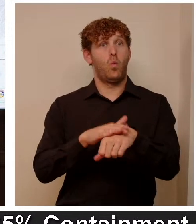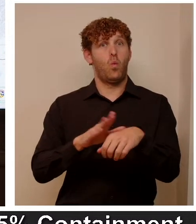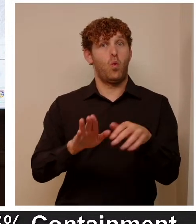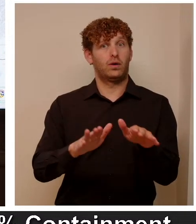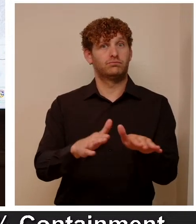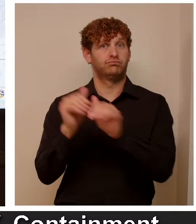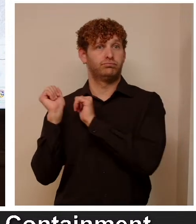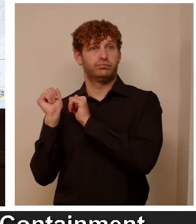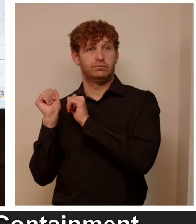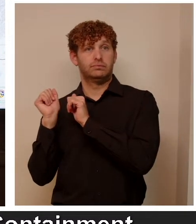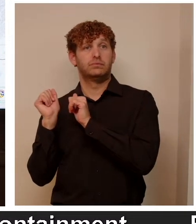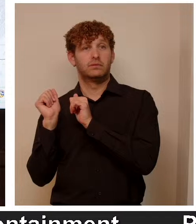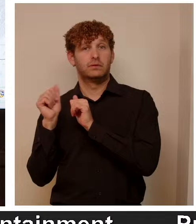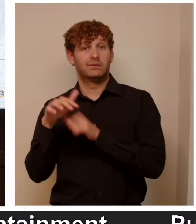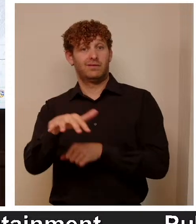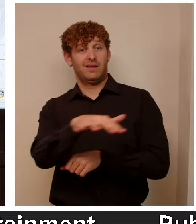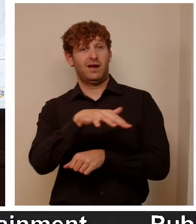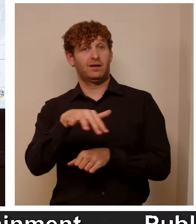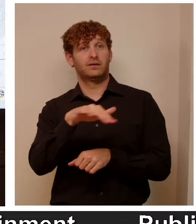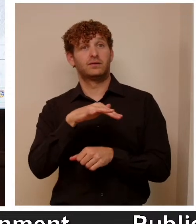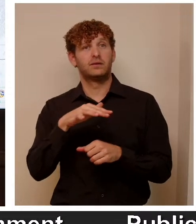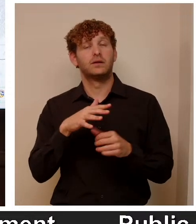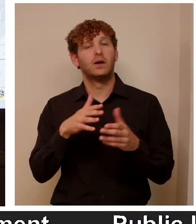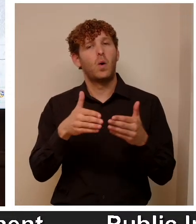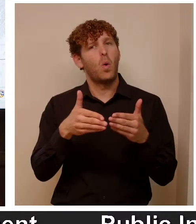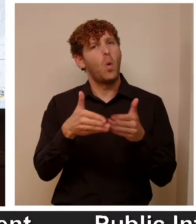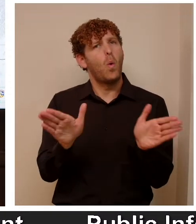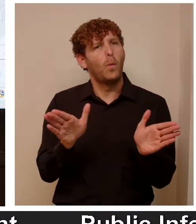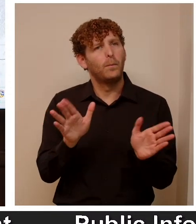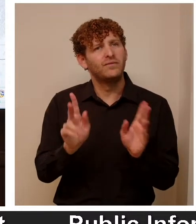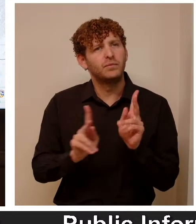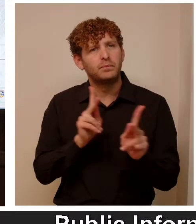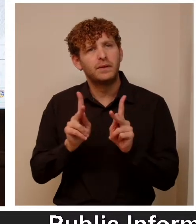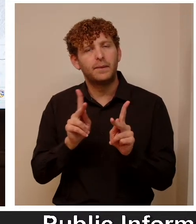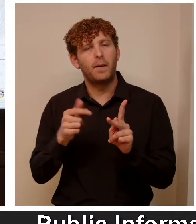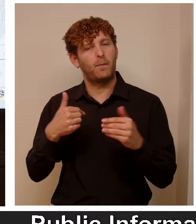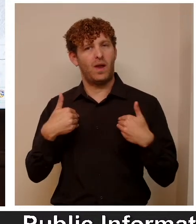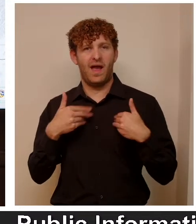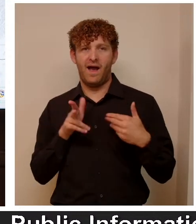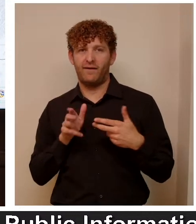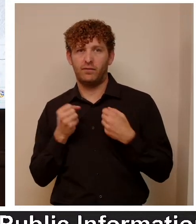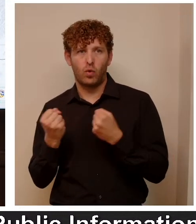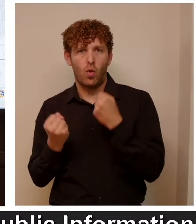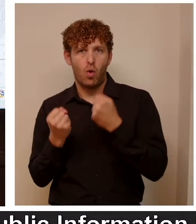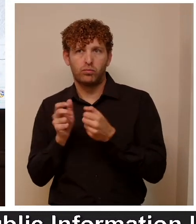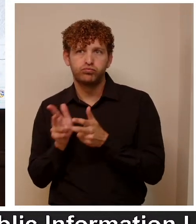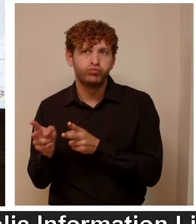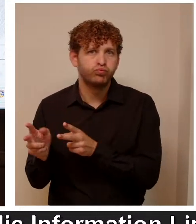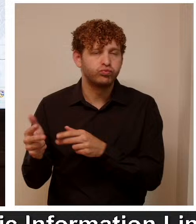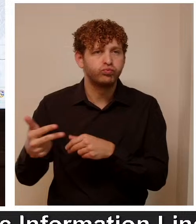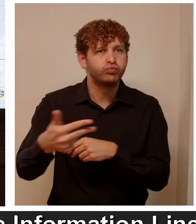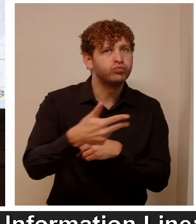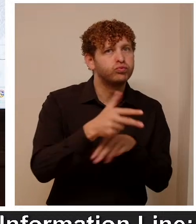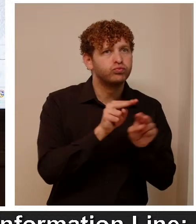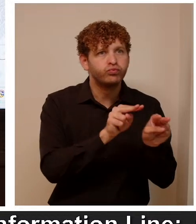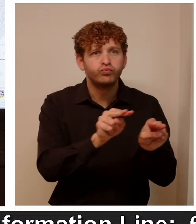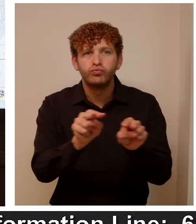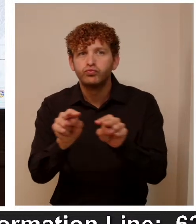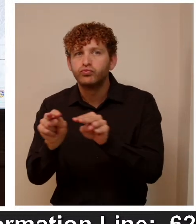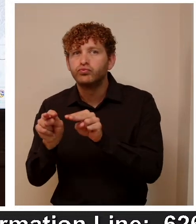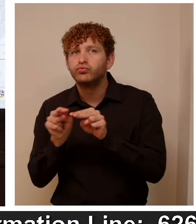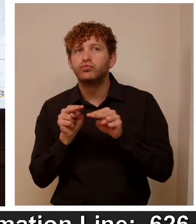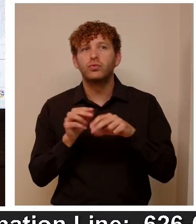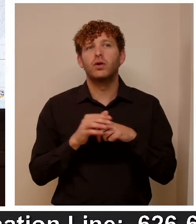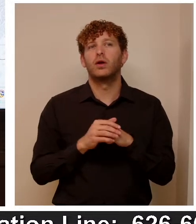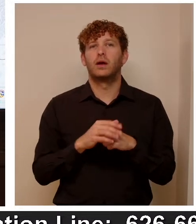residents, we still will have roving patrols in that area, both by the Sheriff's Department